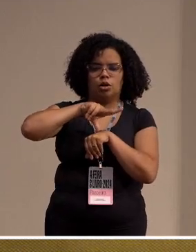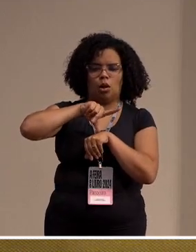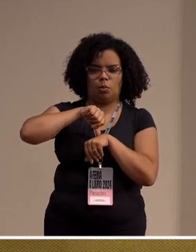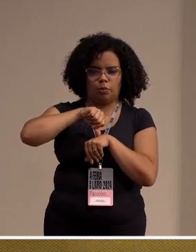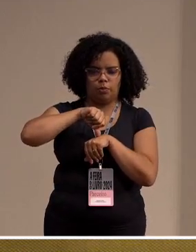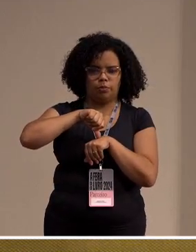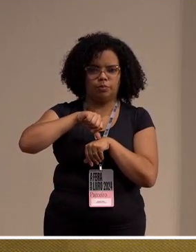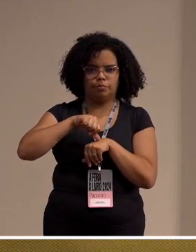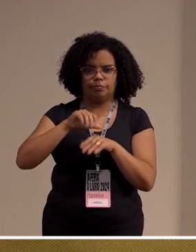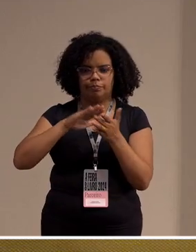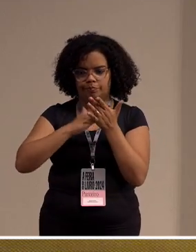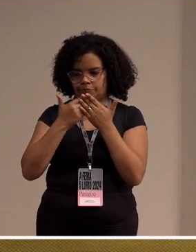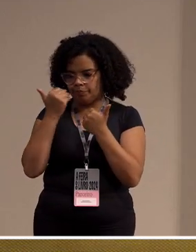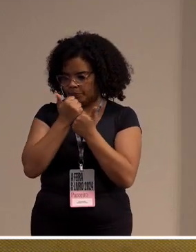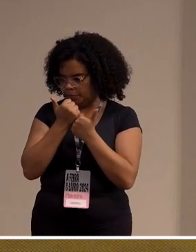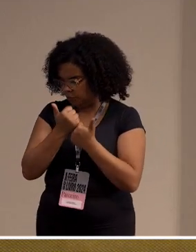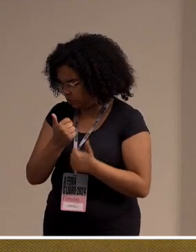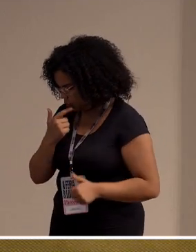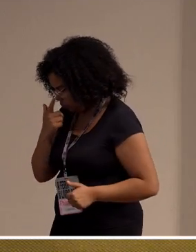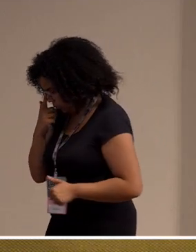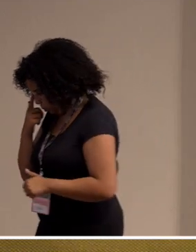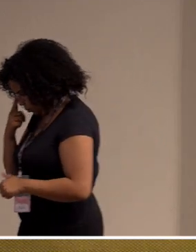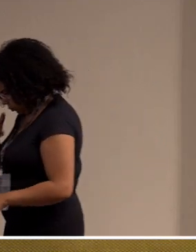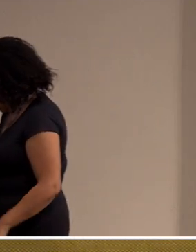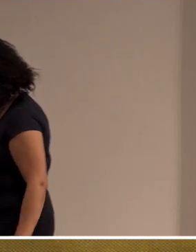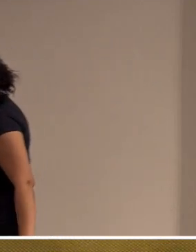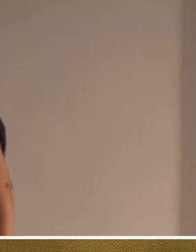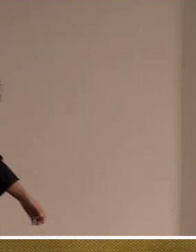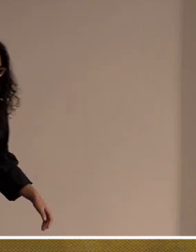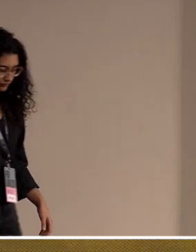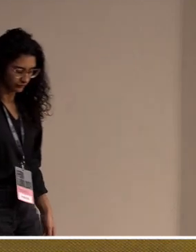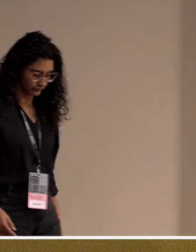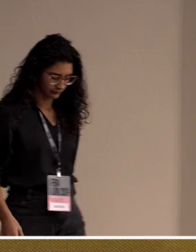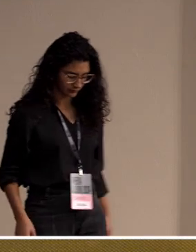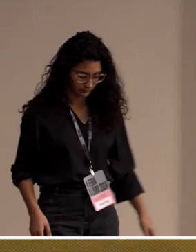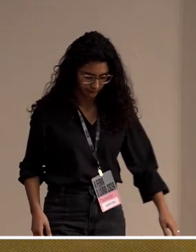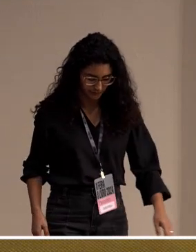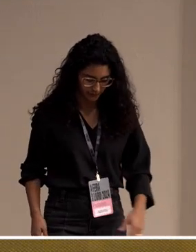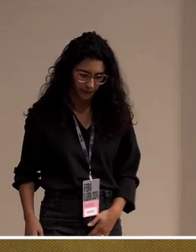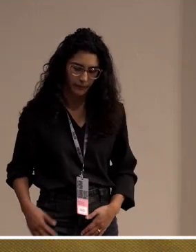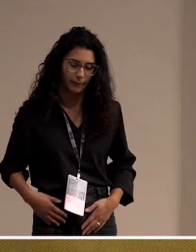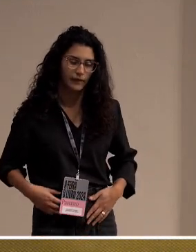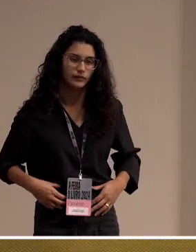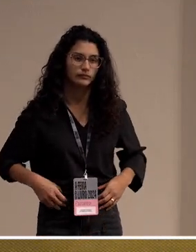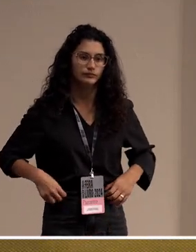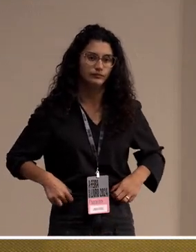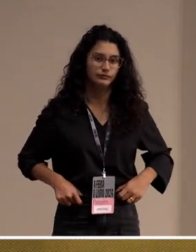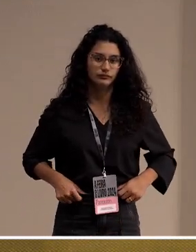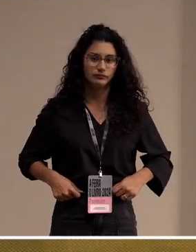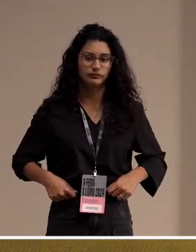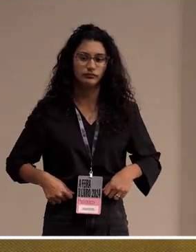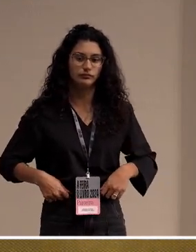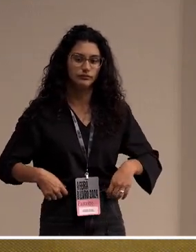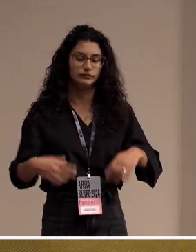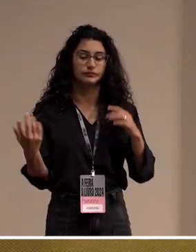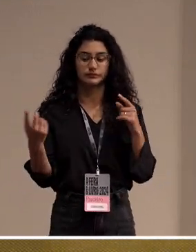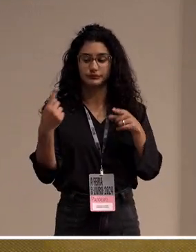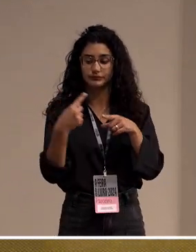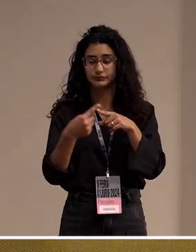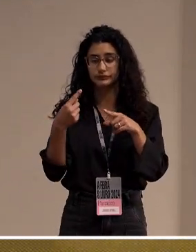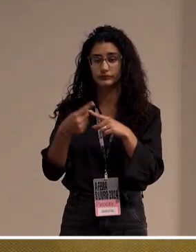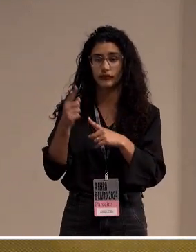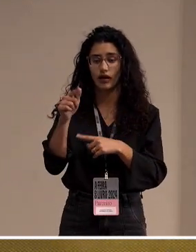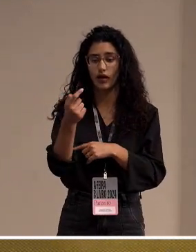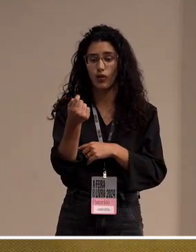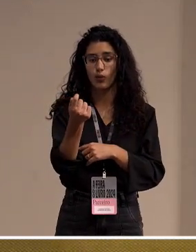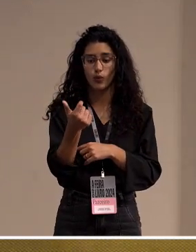well. And because those people are almost, they're almost creatures of myth at this point, because we don't have much of a record